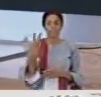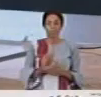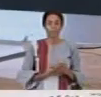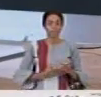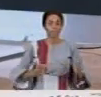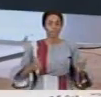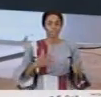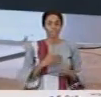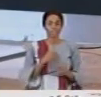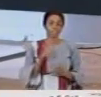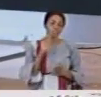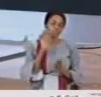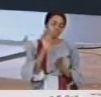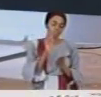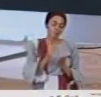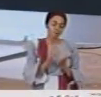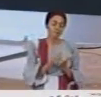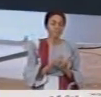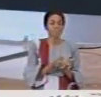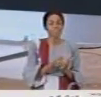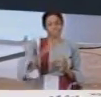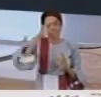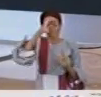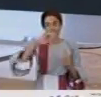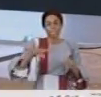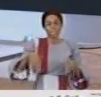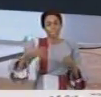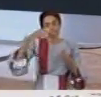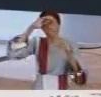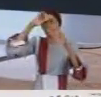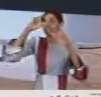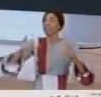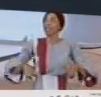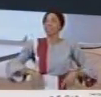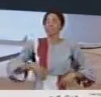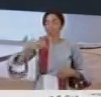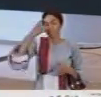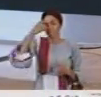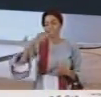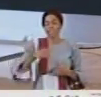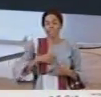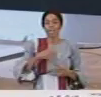everything, both great and small.